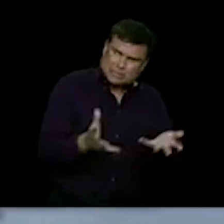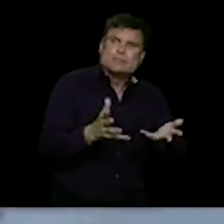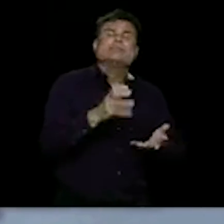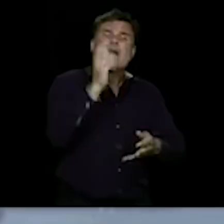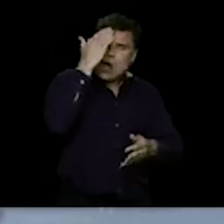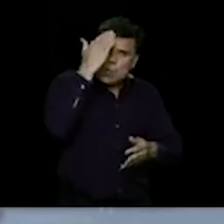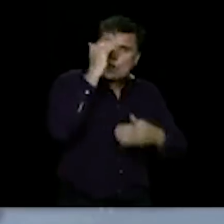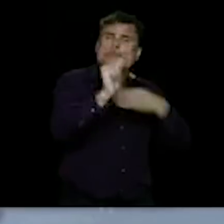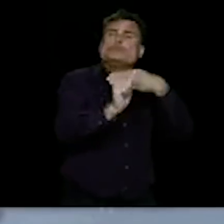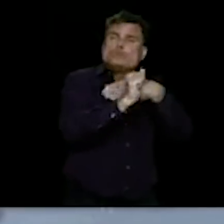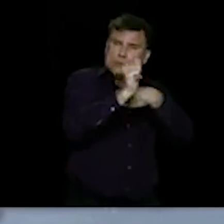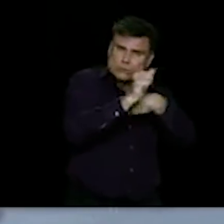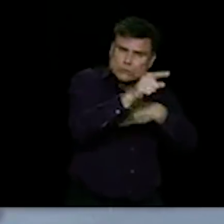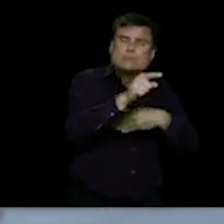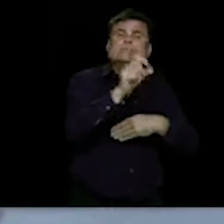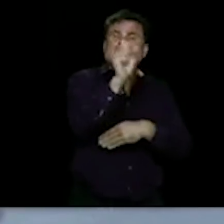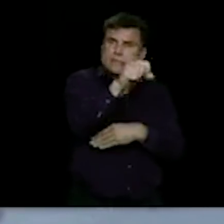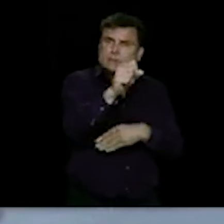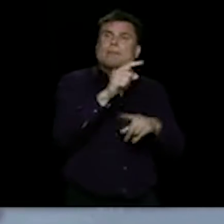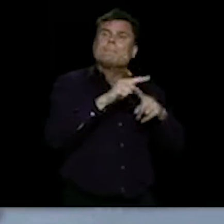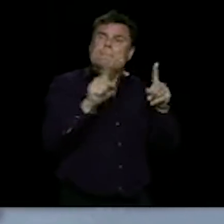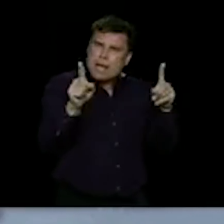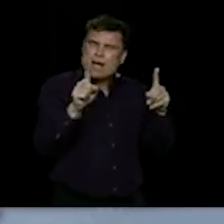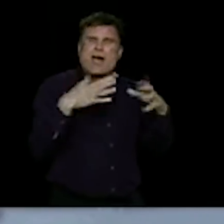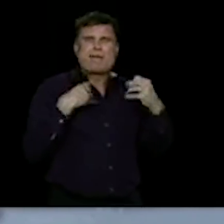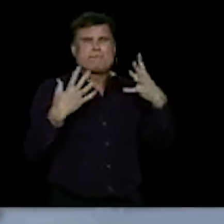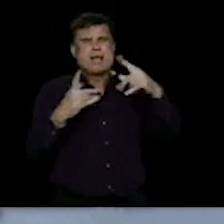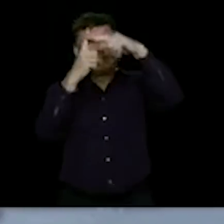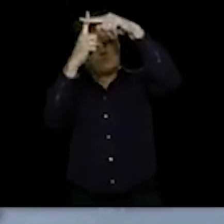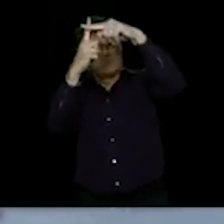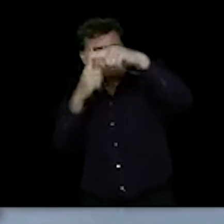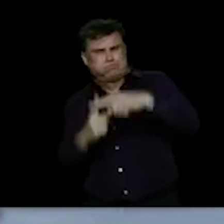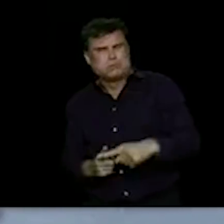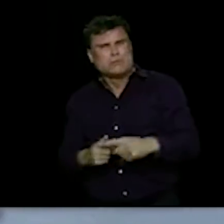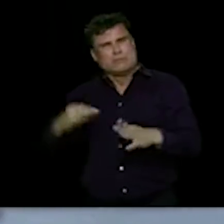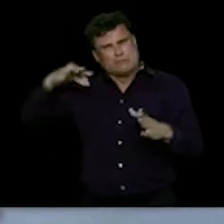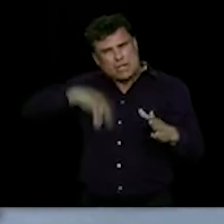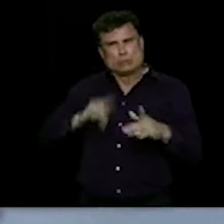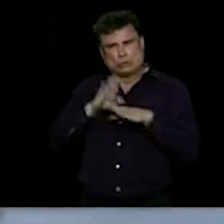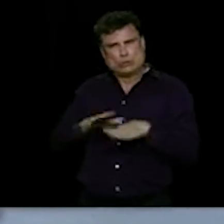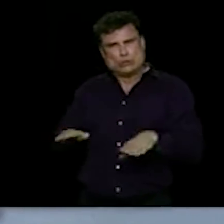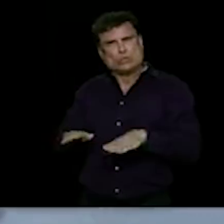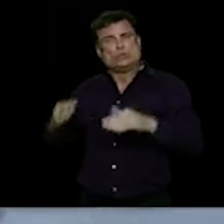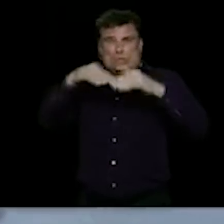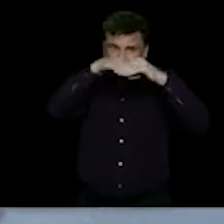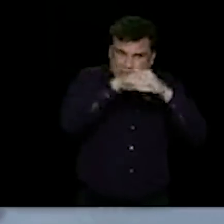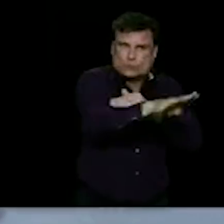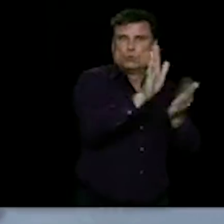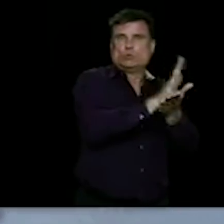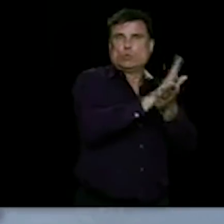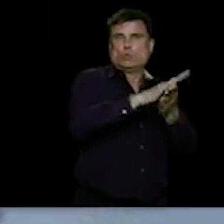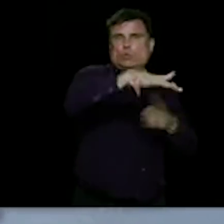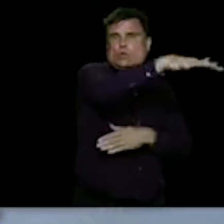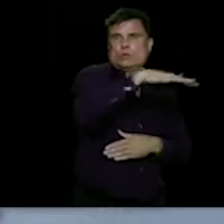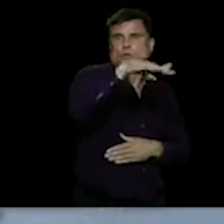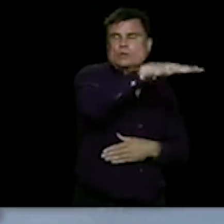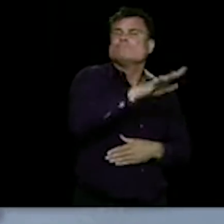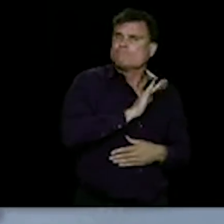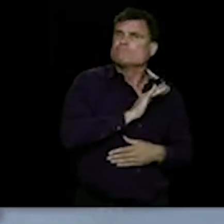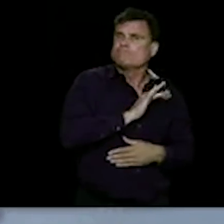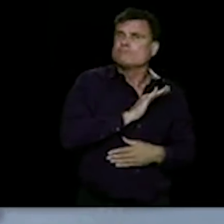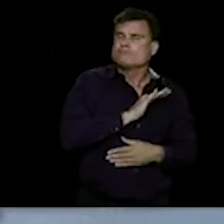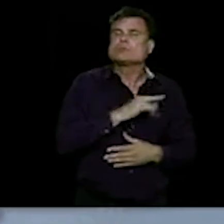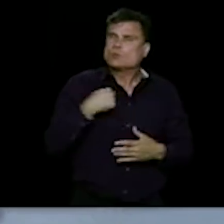make sure that we can open our schools safely. Like we have done in many locations in many